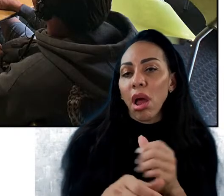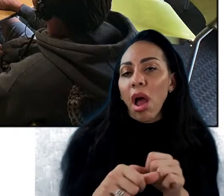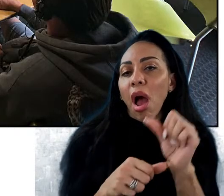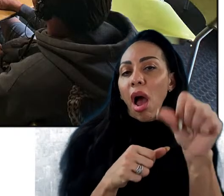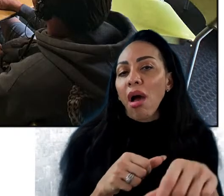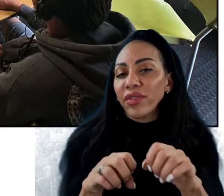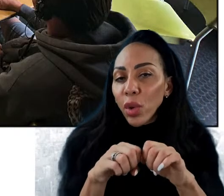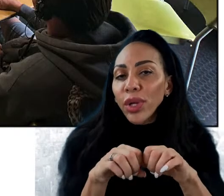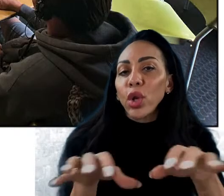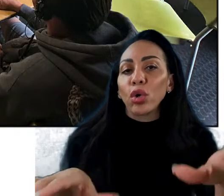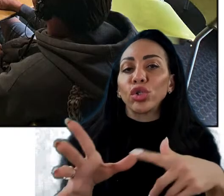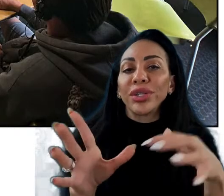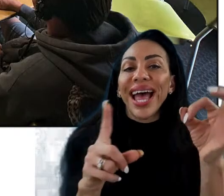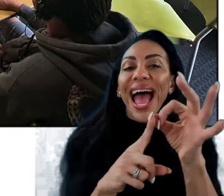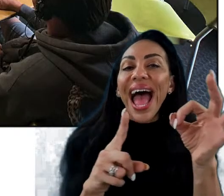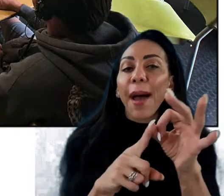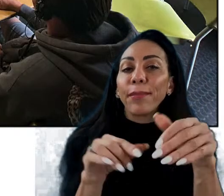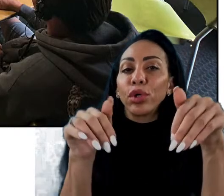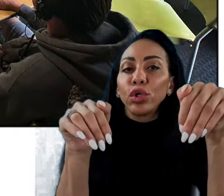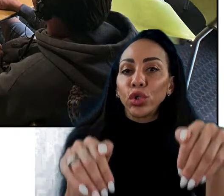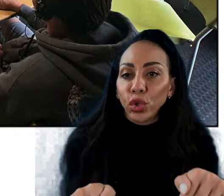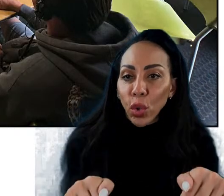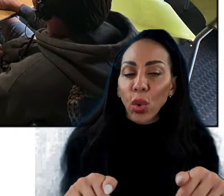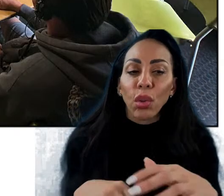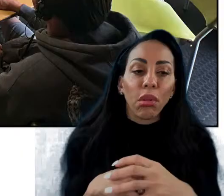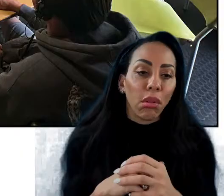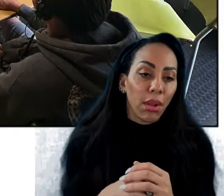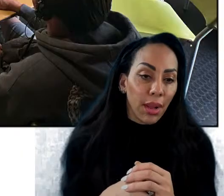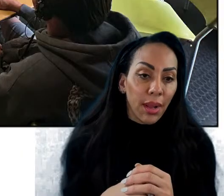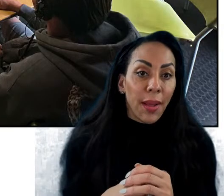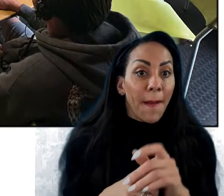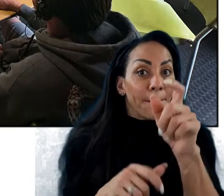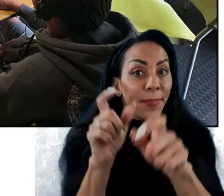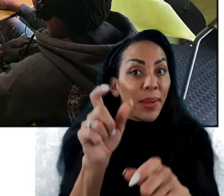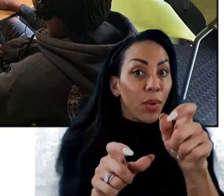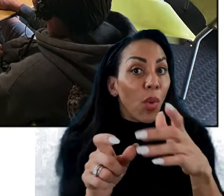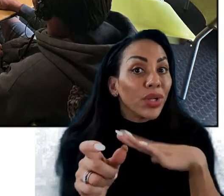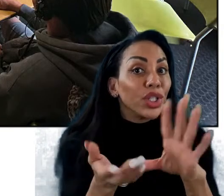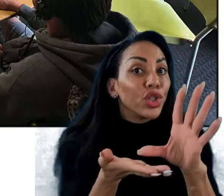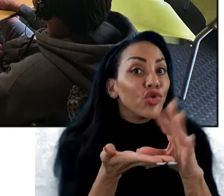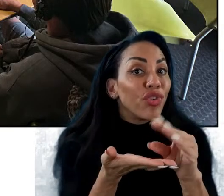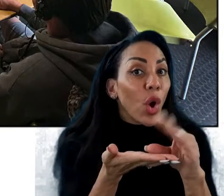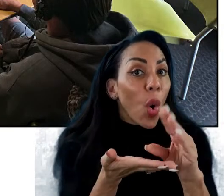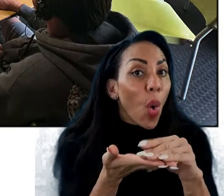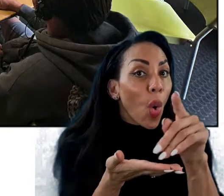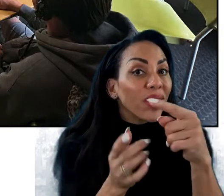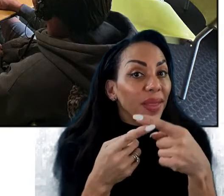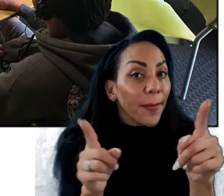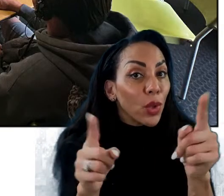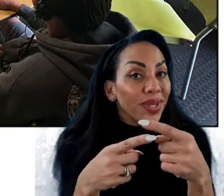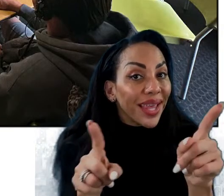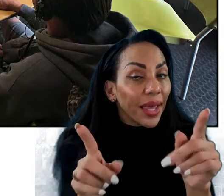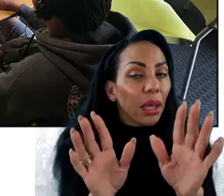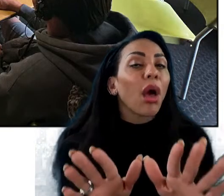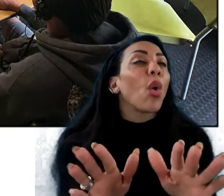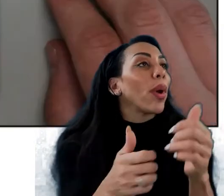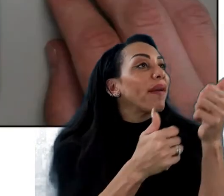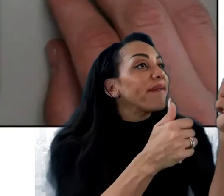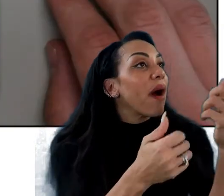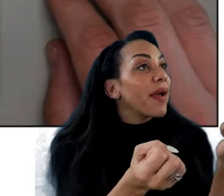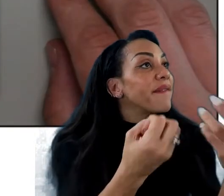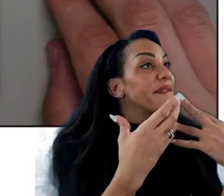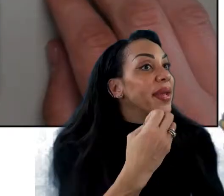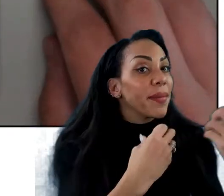Store. People wanted a way to record the music. So yeah, we took on this feedback, and we actually ended